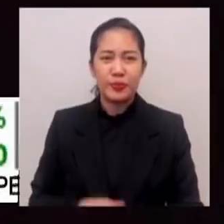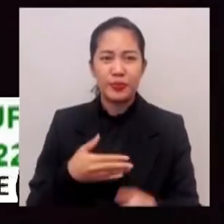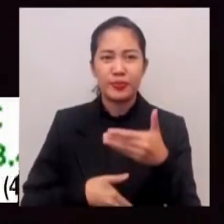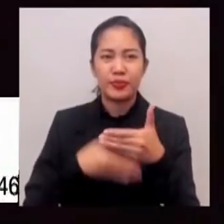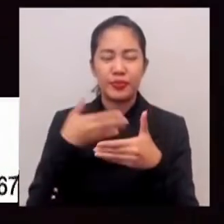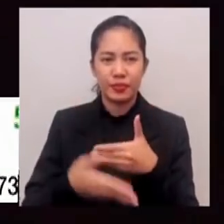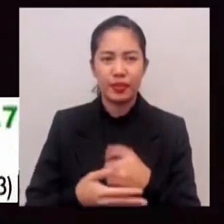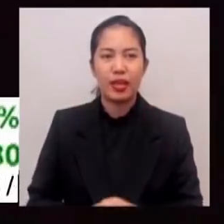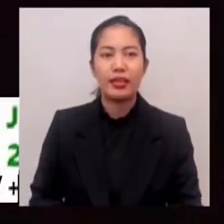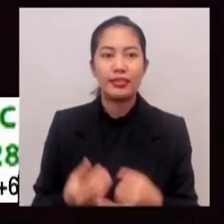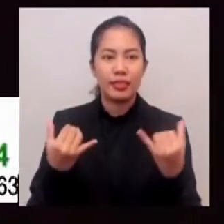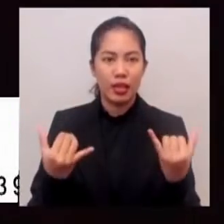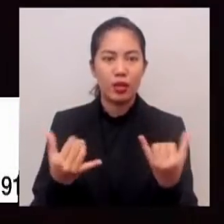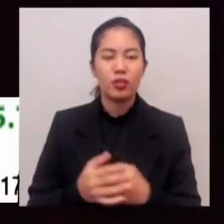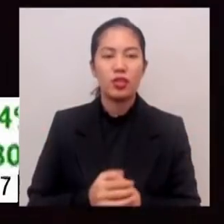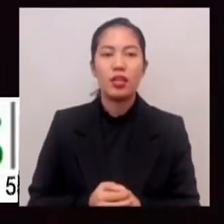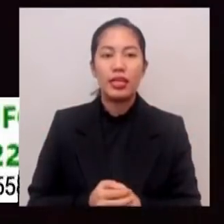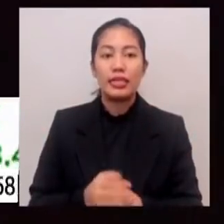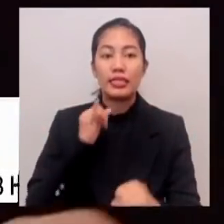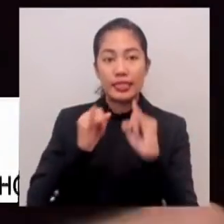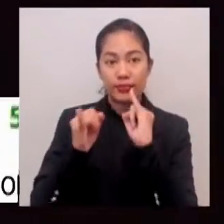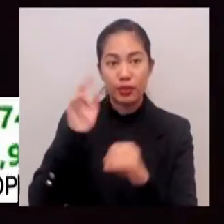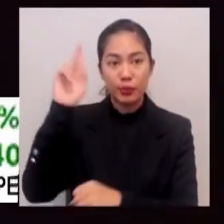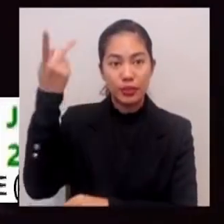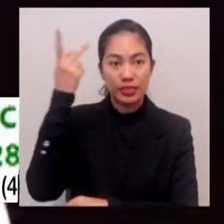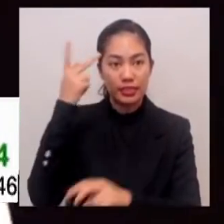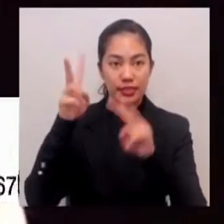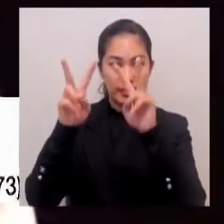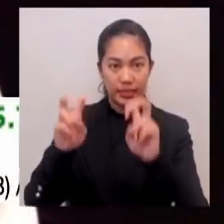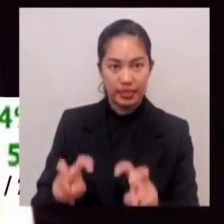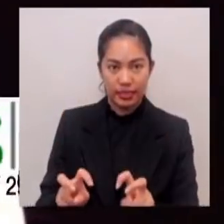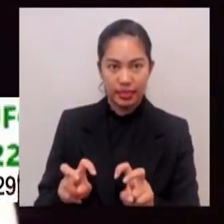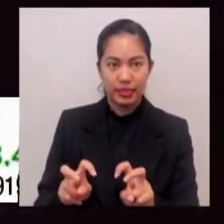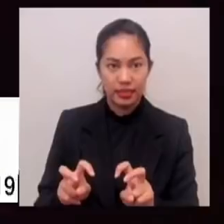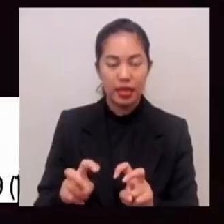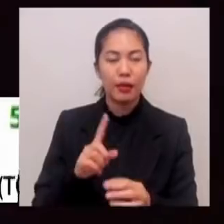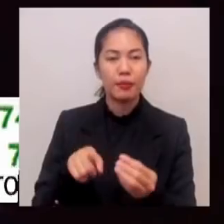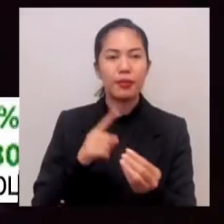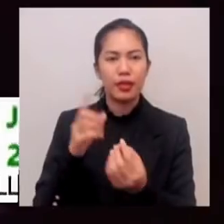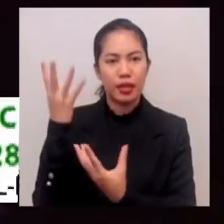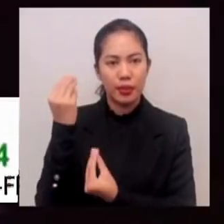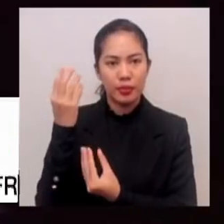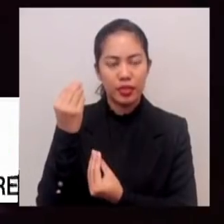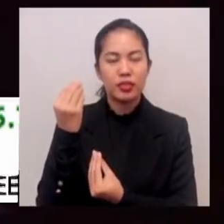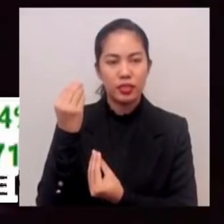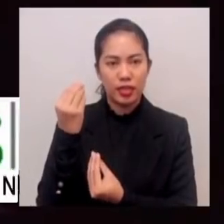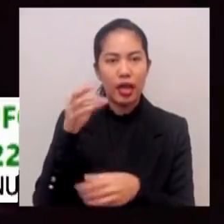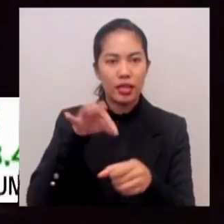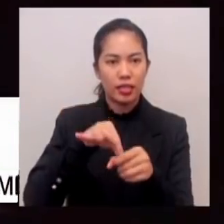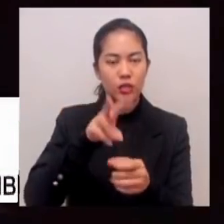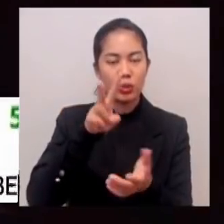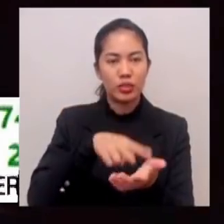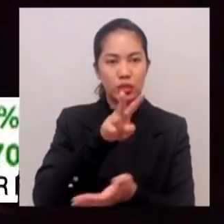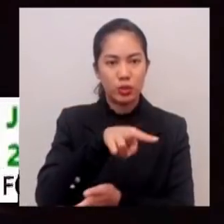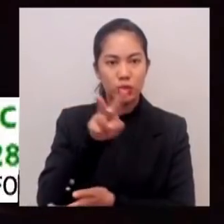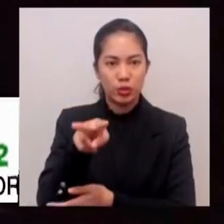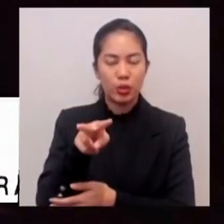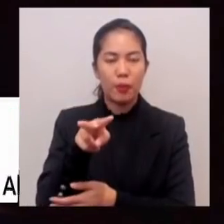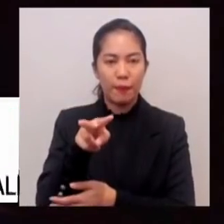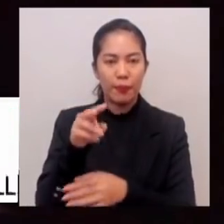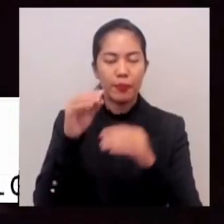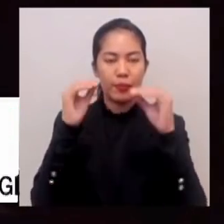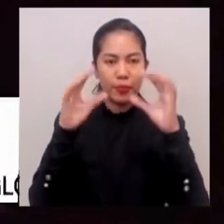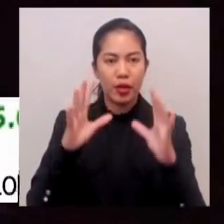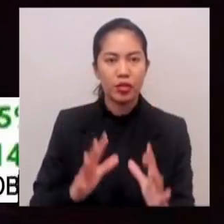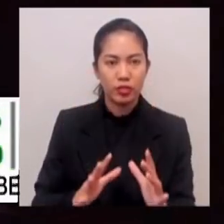Let's now get the perspective of a top political analyst on these latest developments in the 2022 race. Professor Edmund Tayao of the Ateneo School of Government